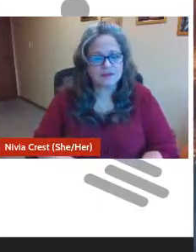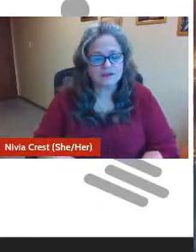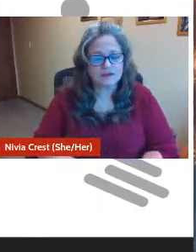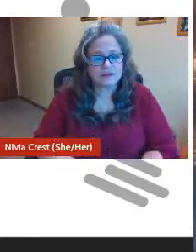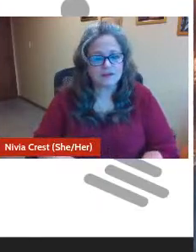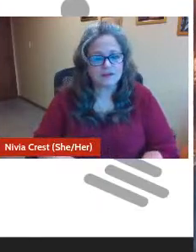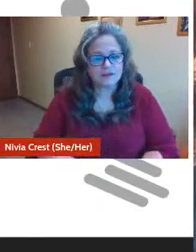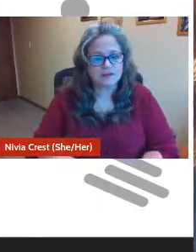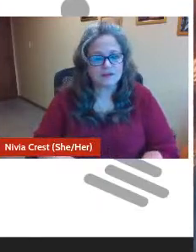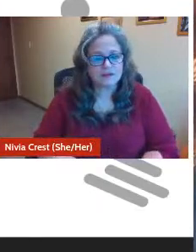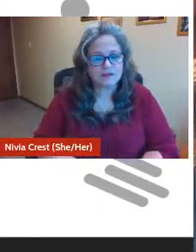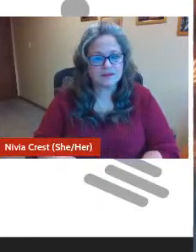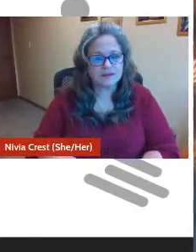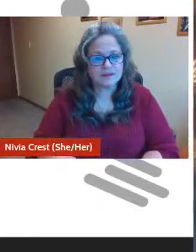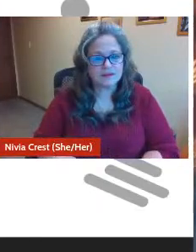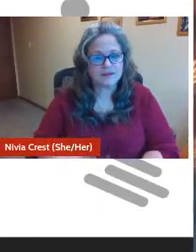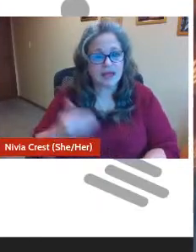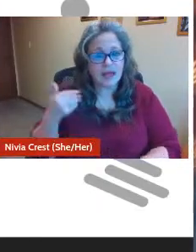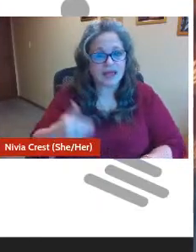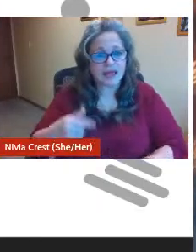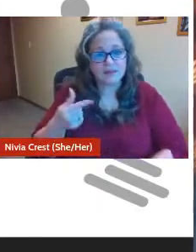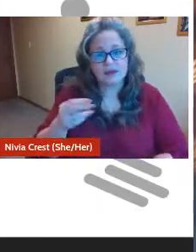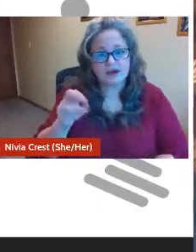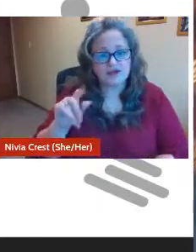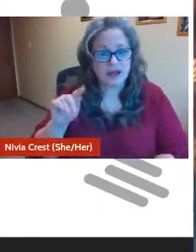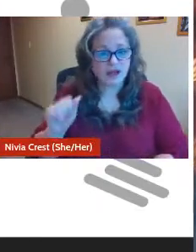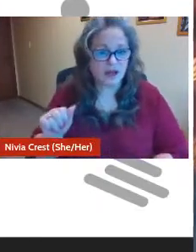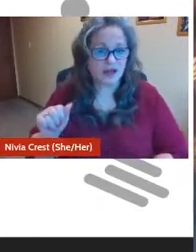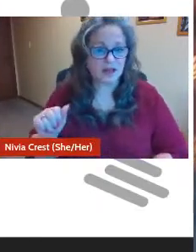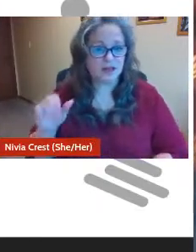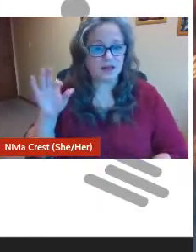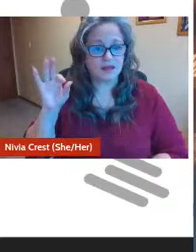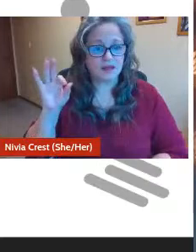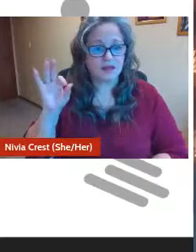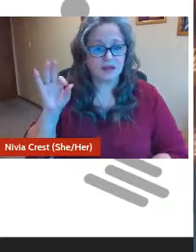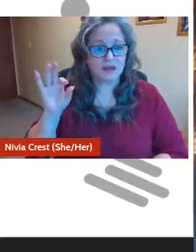I'm Faster Williams, and